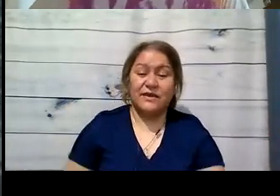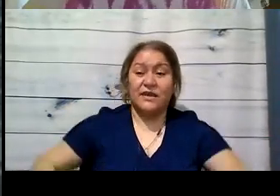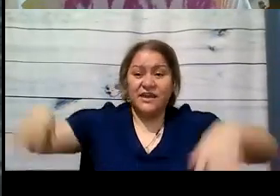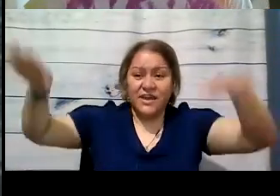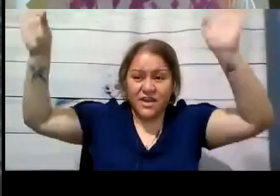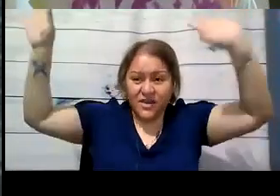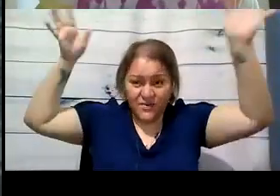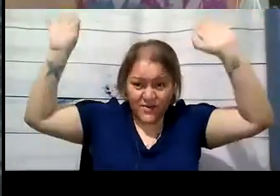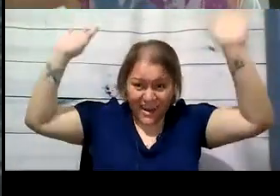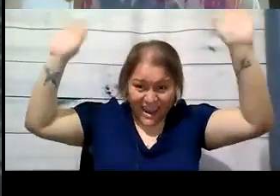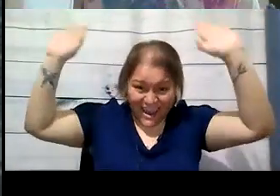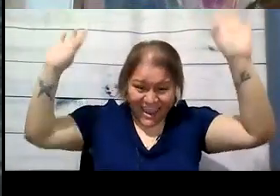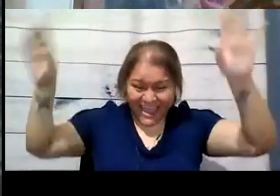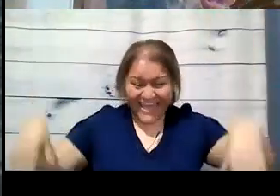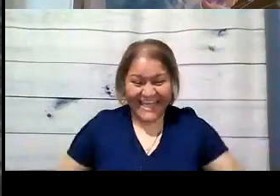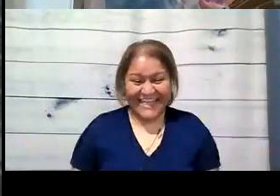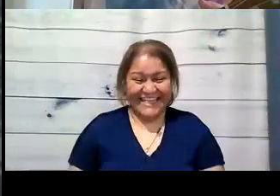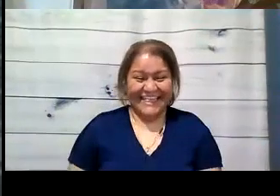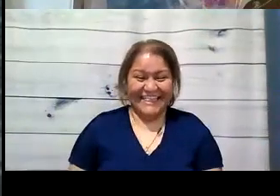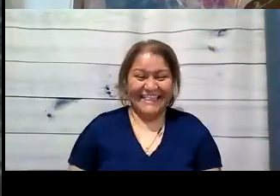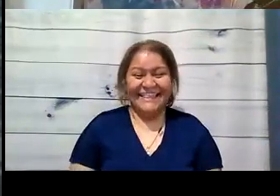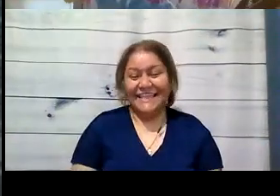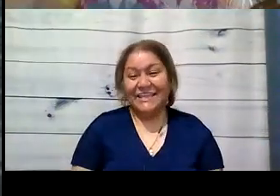hooray. Hooray!